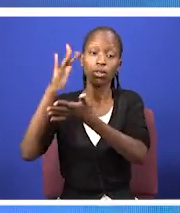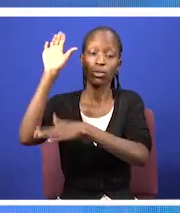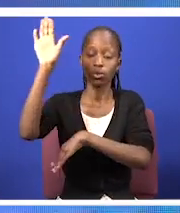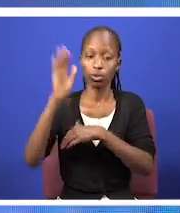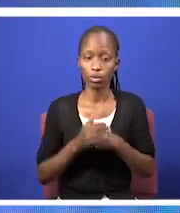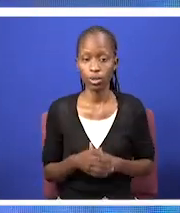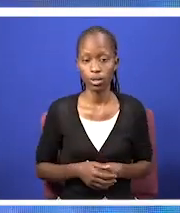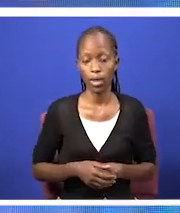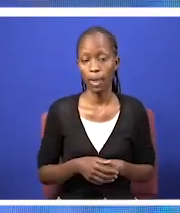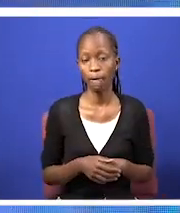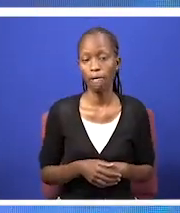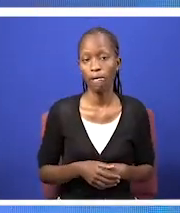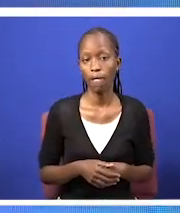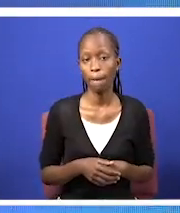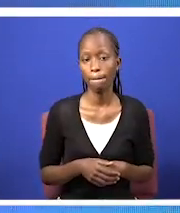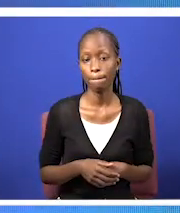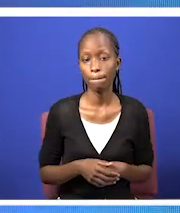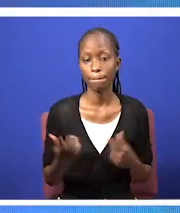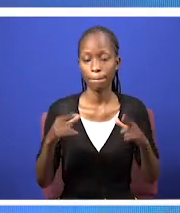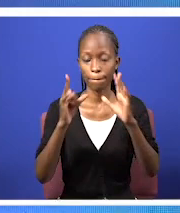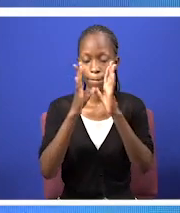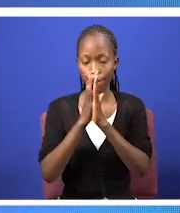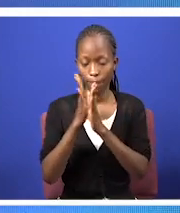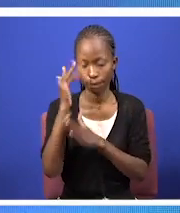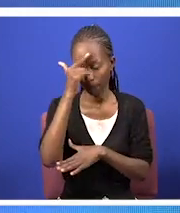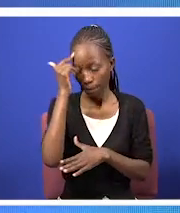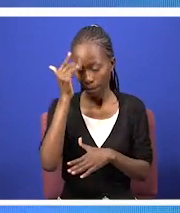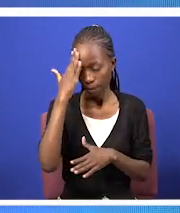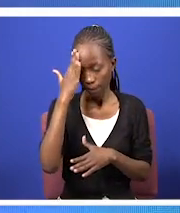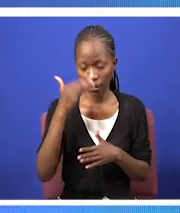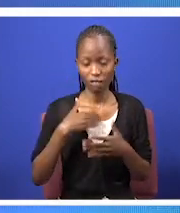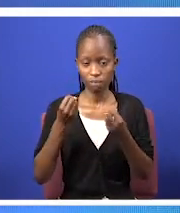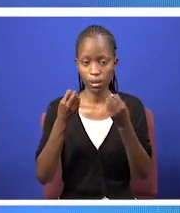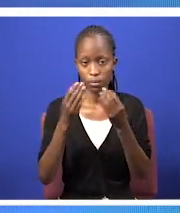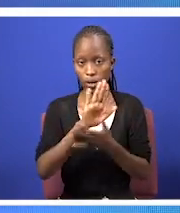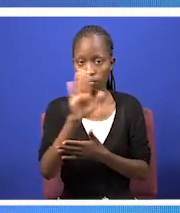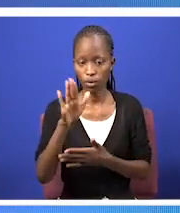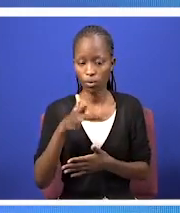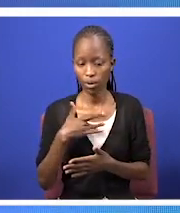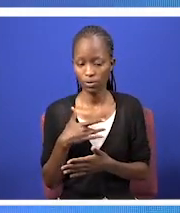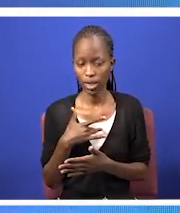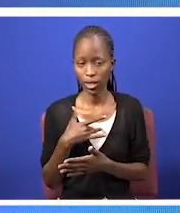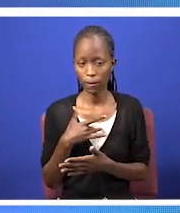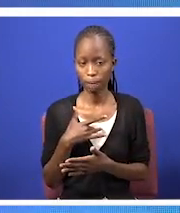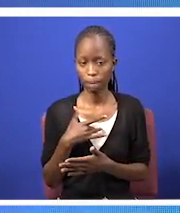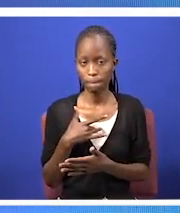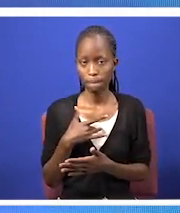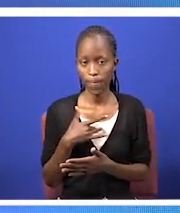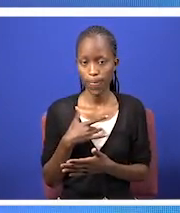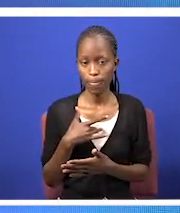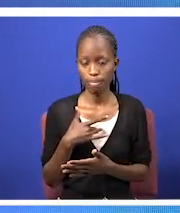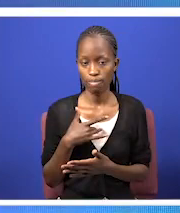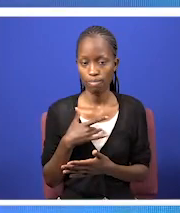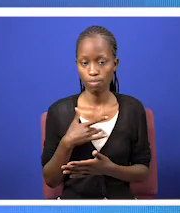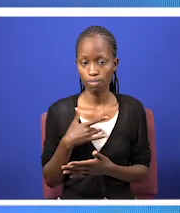are even beyond what we have ever imagined. Let's pray together, because I know that there are many of you who are feeling the sense, as you